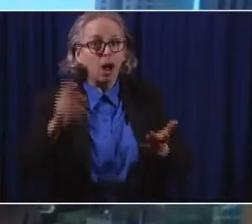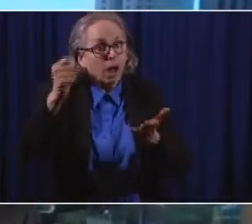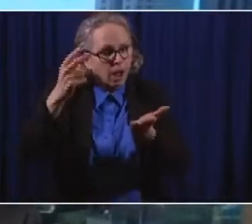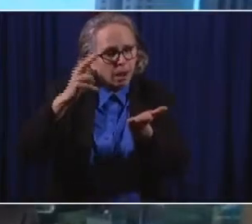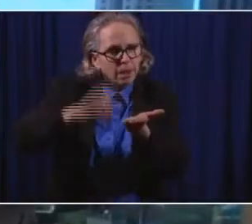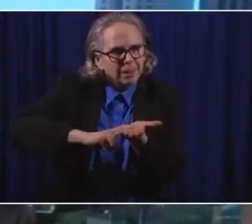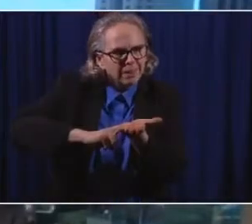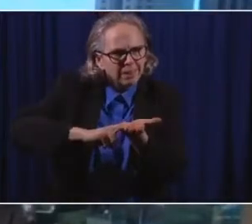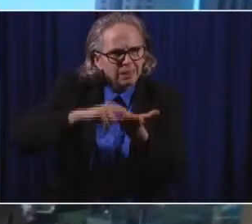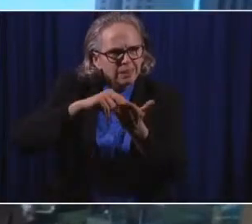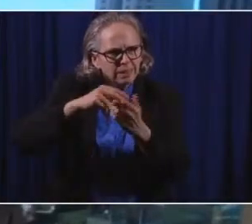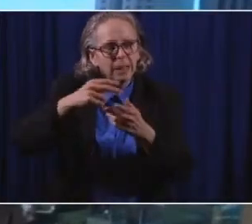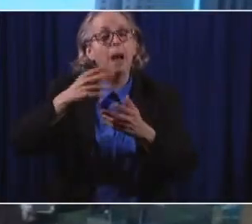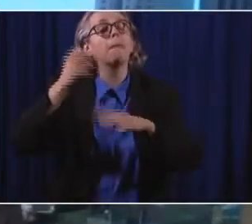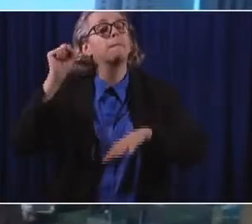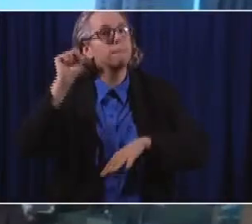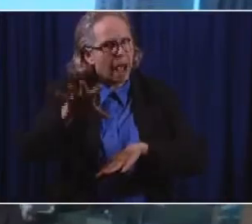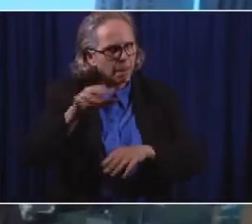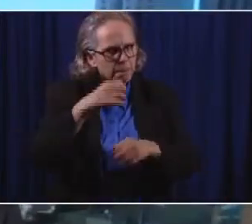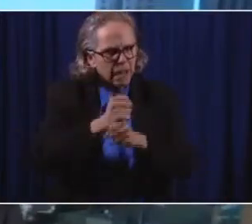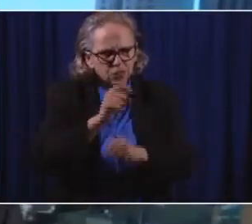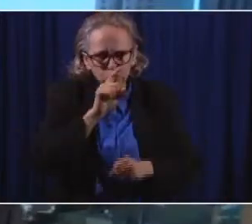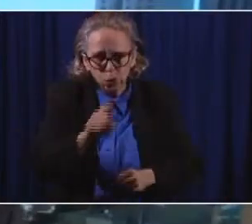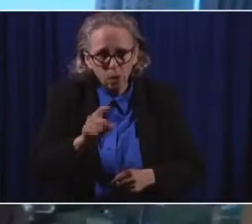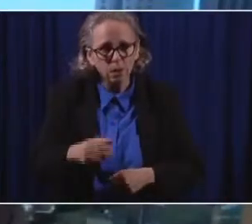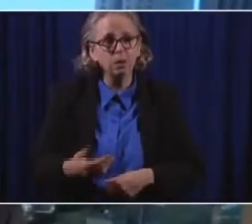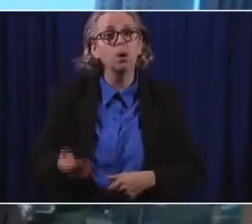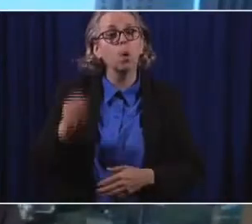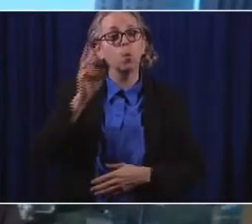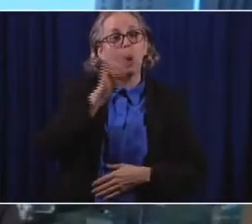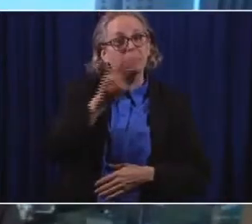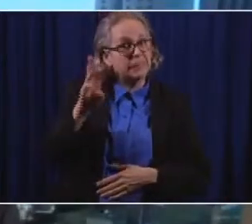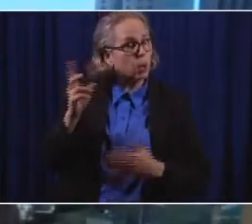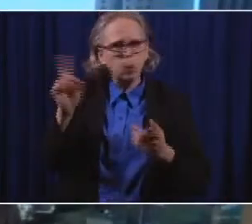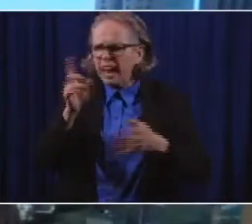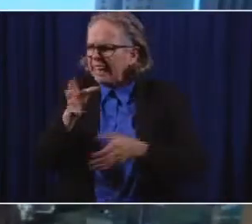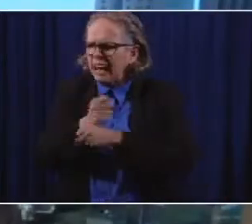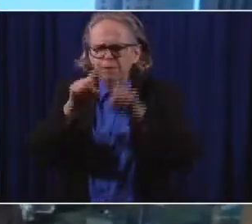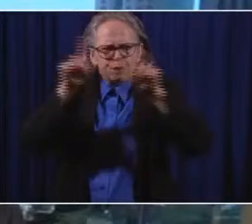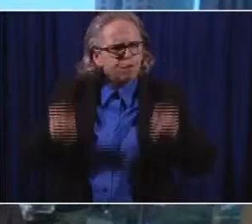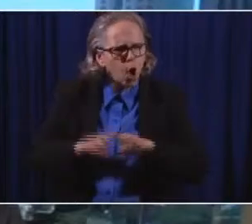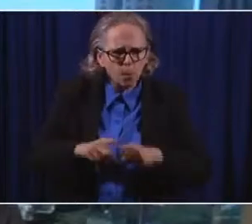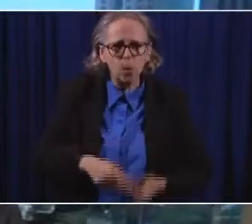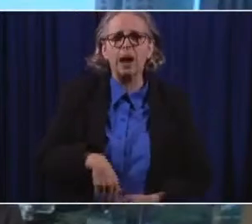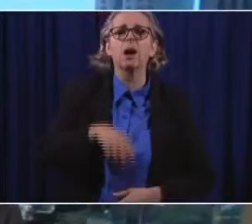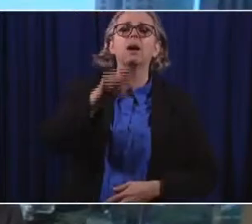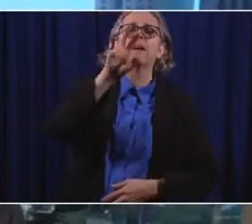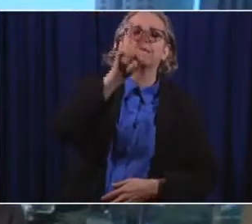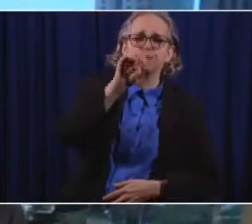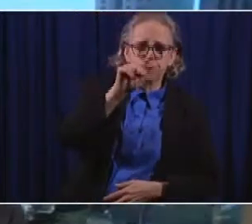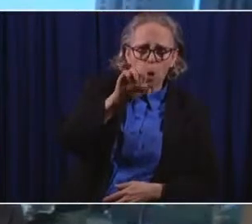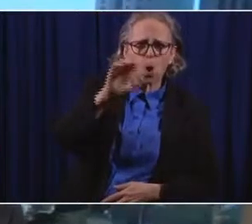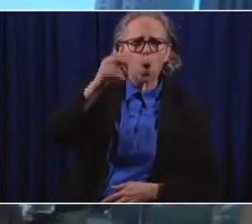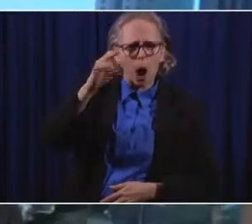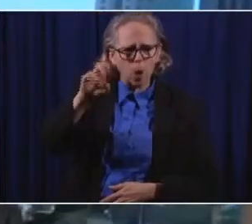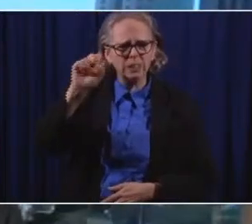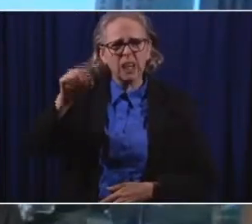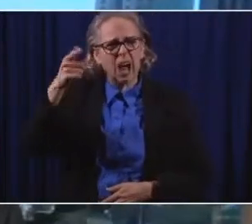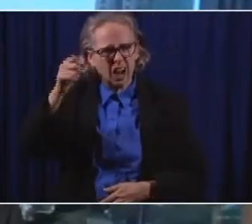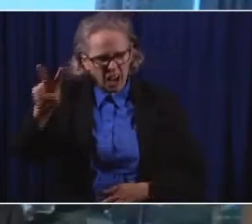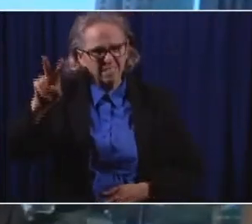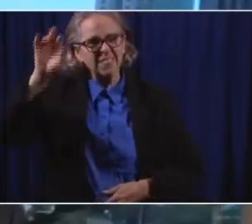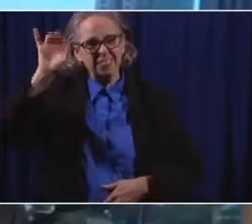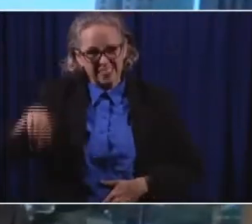you do, you can go to voteohio.gov and track your ballot to make sure that it's received by your county board of elections. Now, we've seen